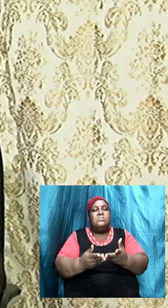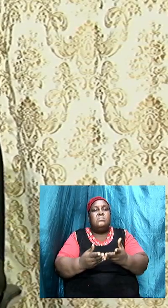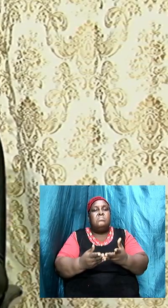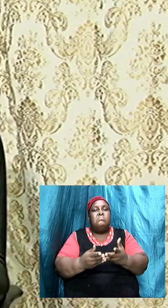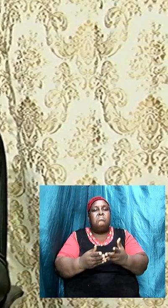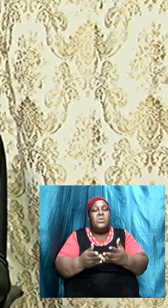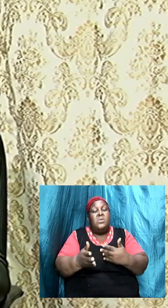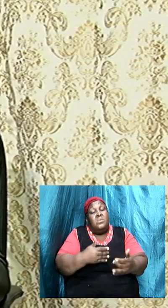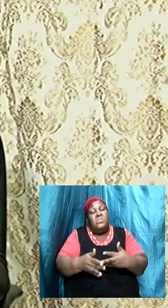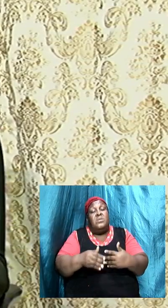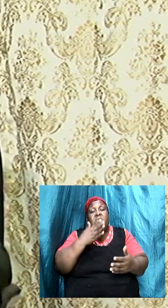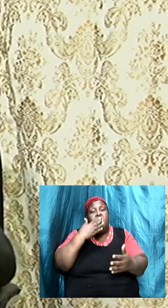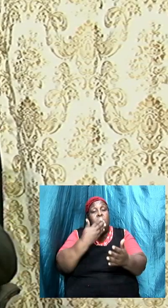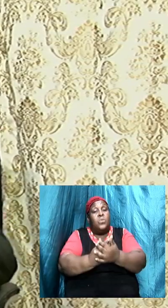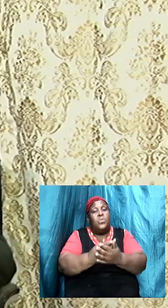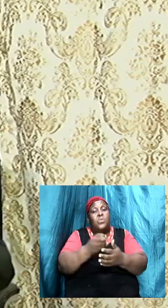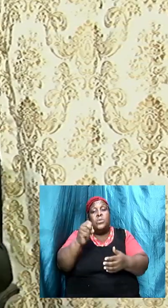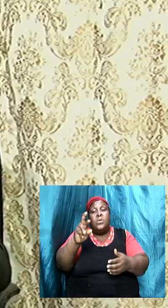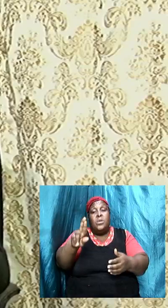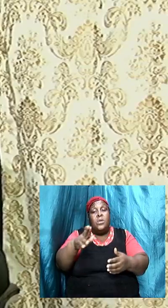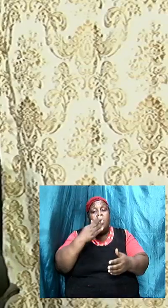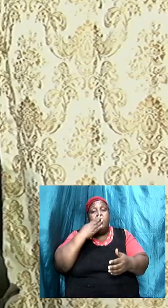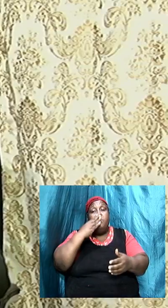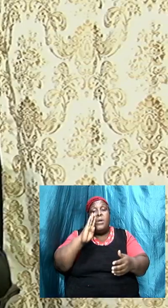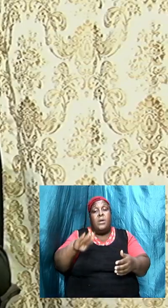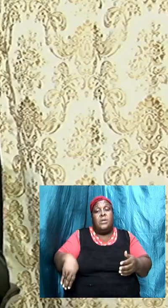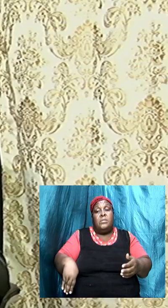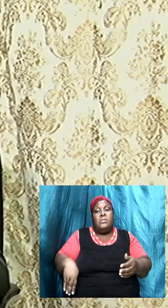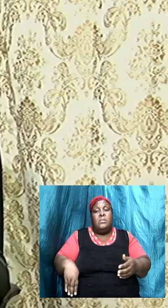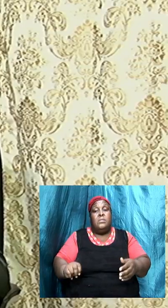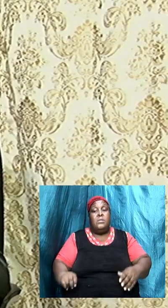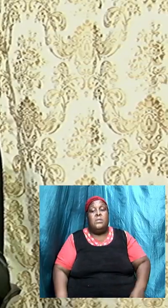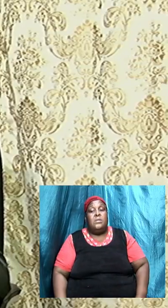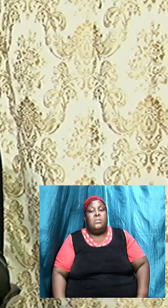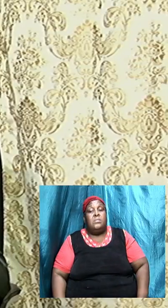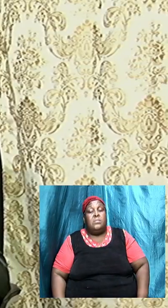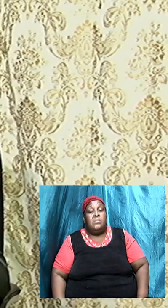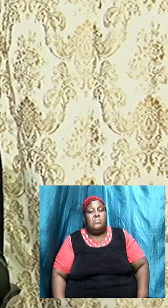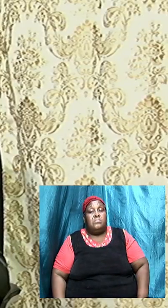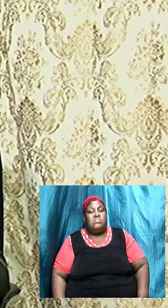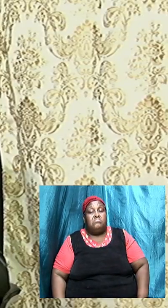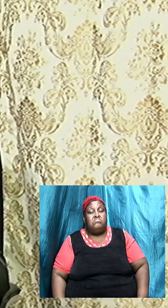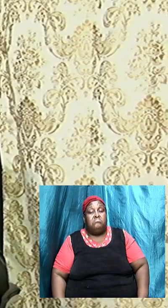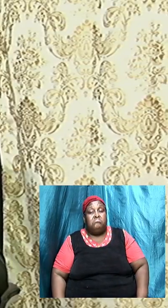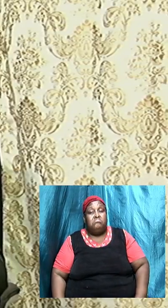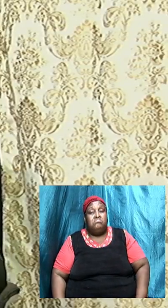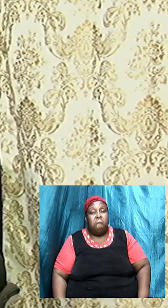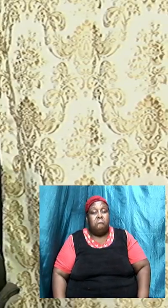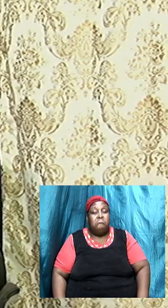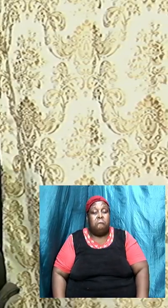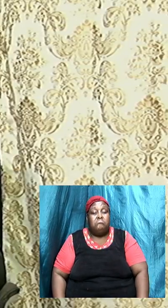or bad. So it's extra-biblical doctrine.